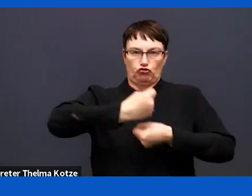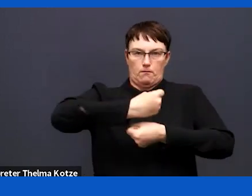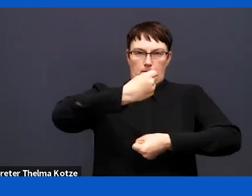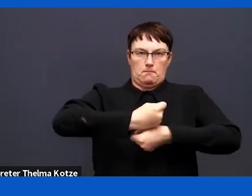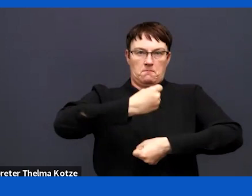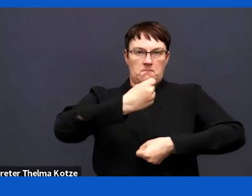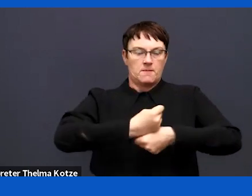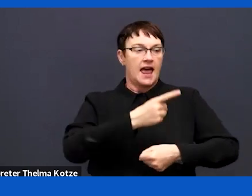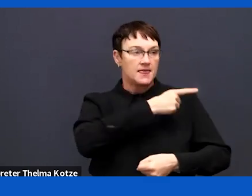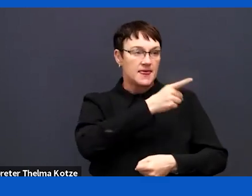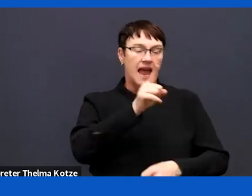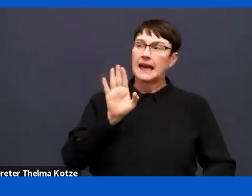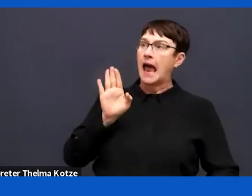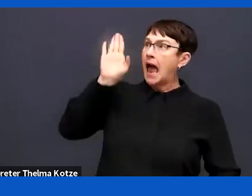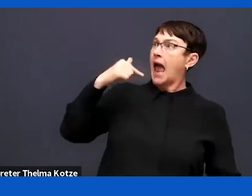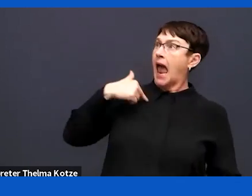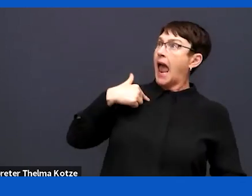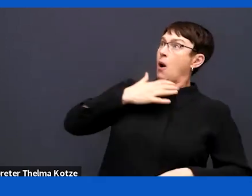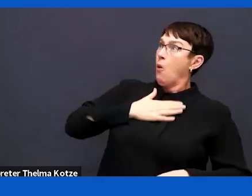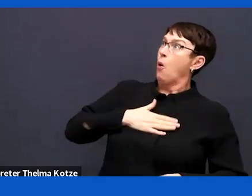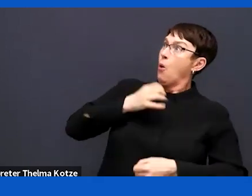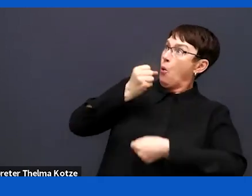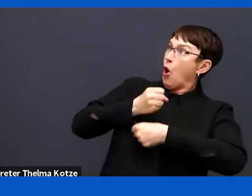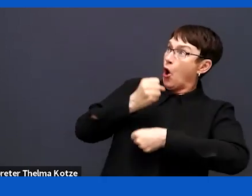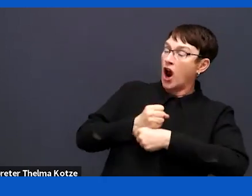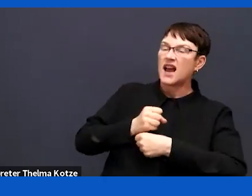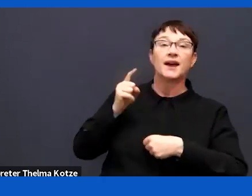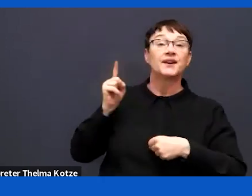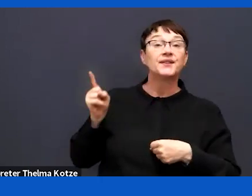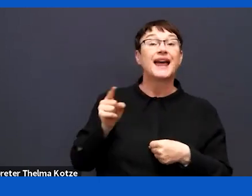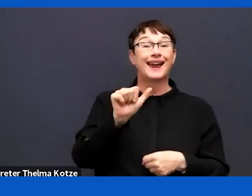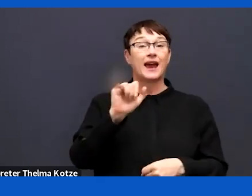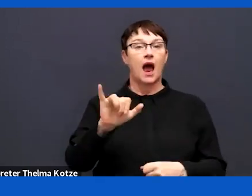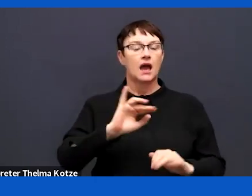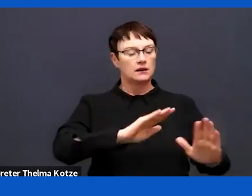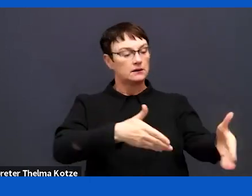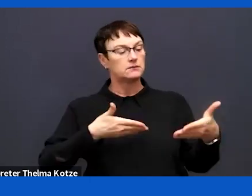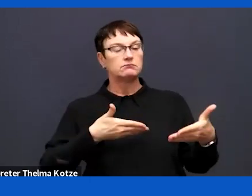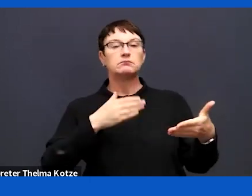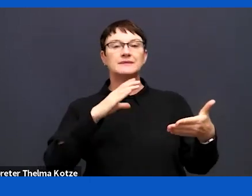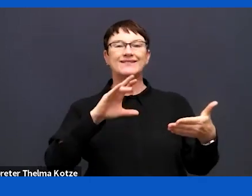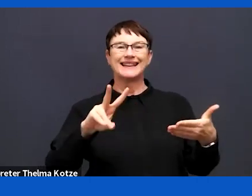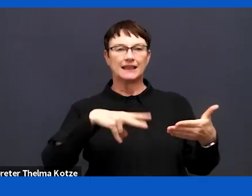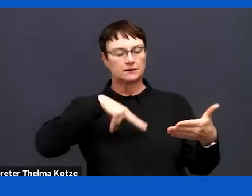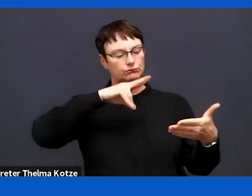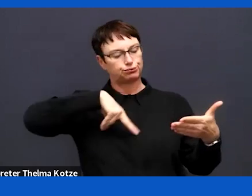problematic use of AI. There's other examples, like using it for fraud detection.